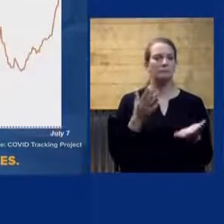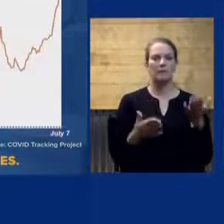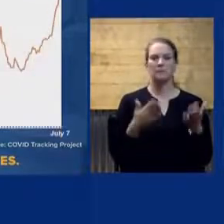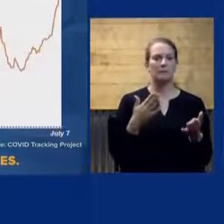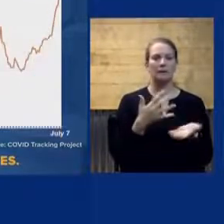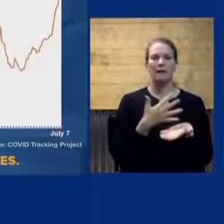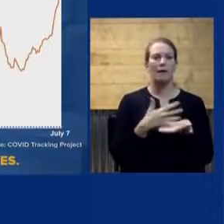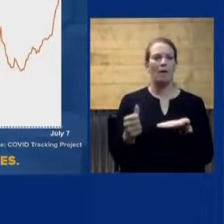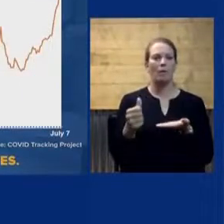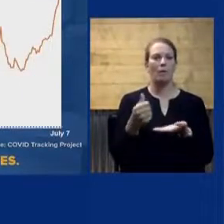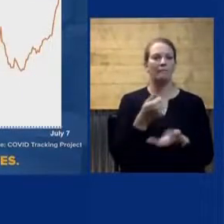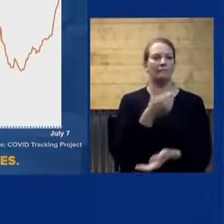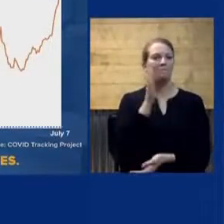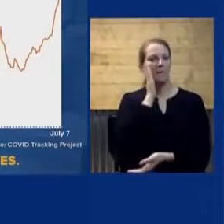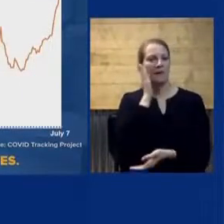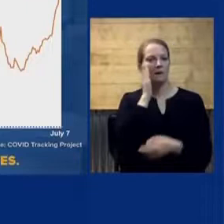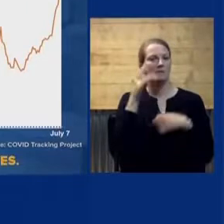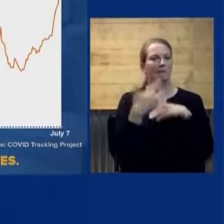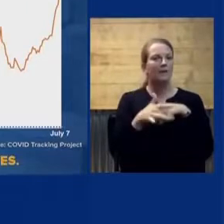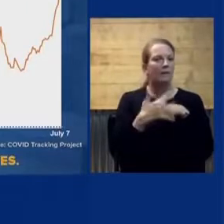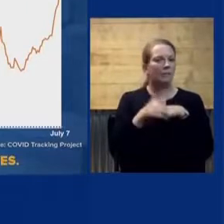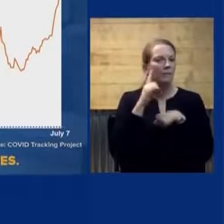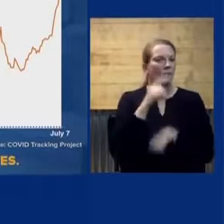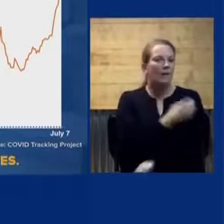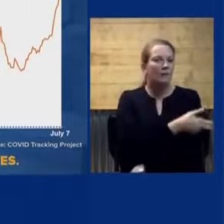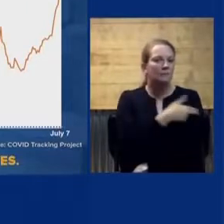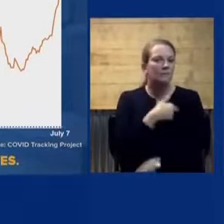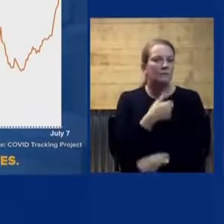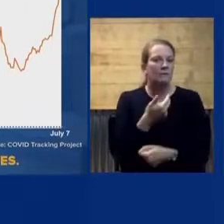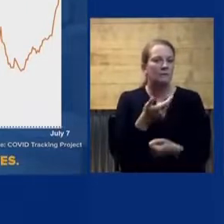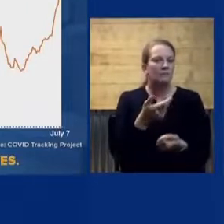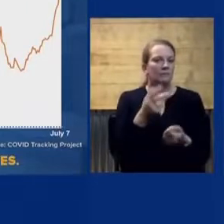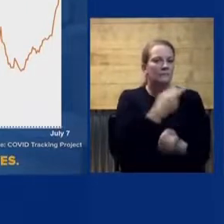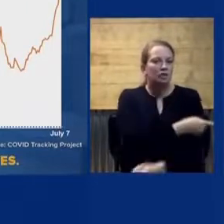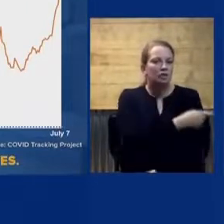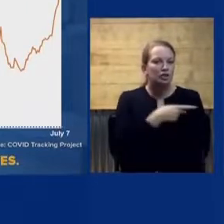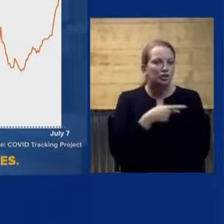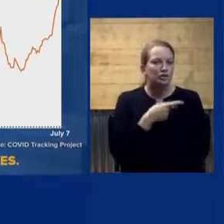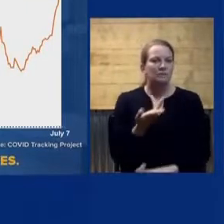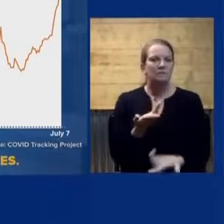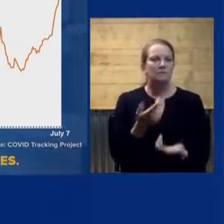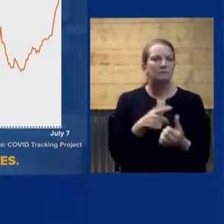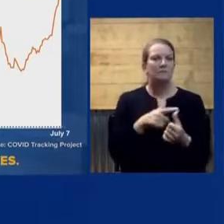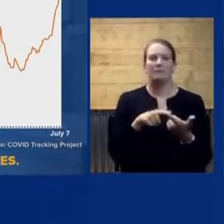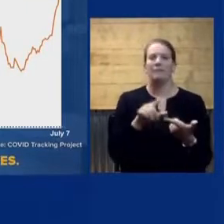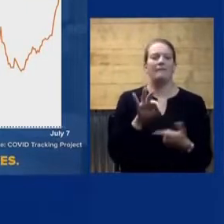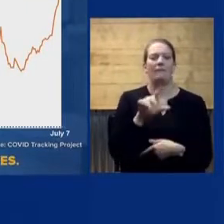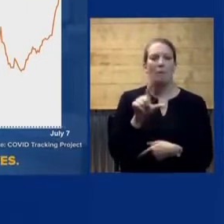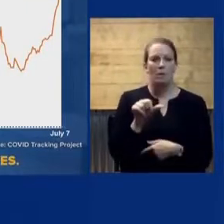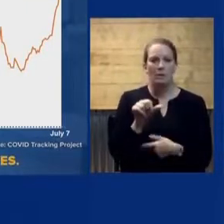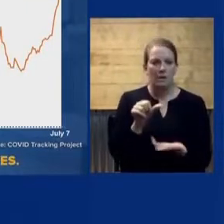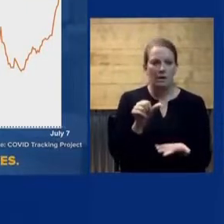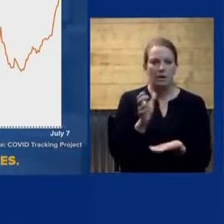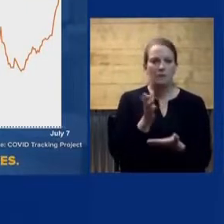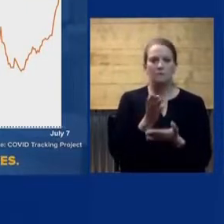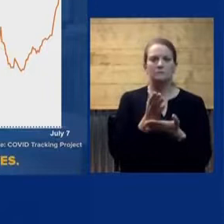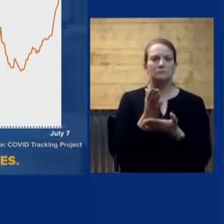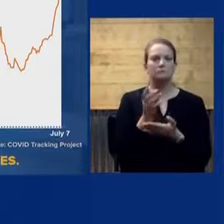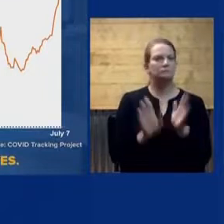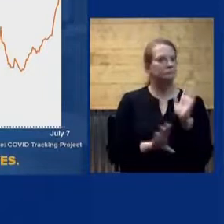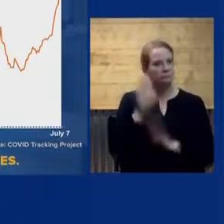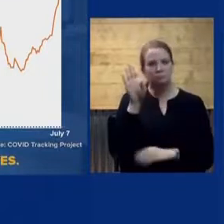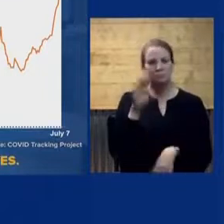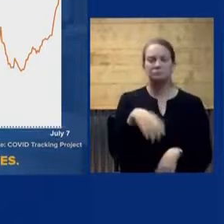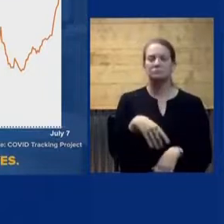beds. Florida, you're seeing a tremendous spike. Some hospitals, they're out of ICU beds, which is a